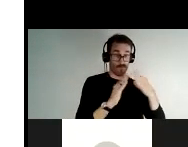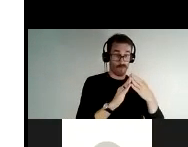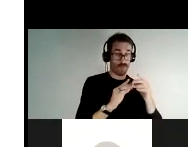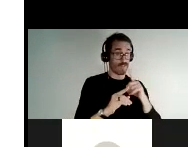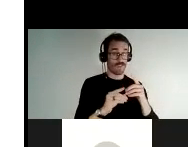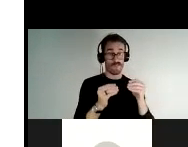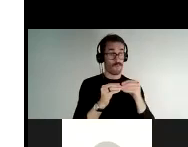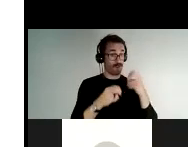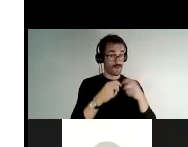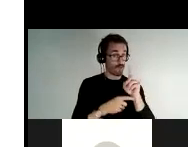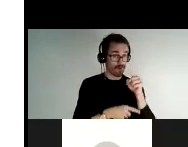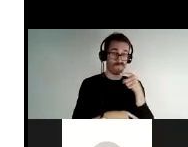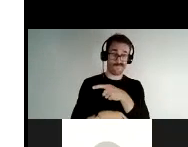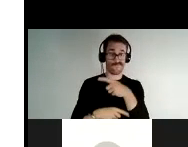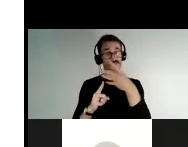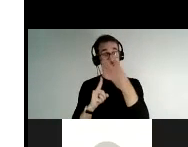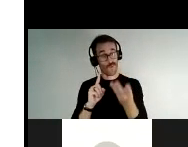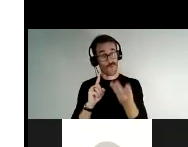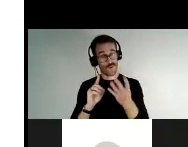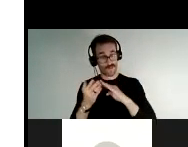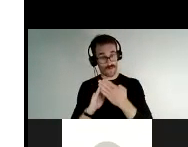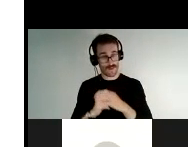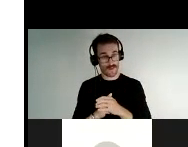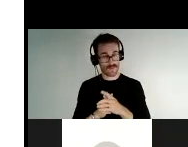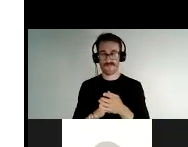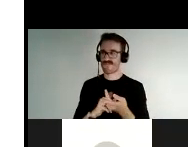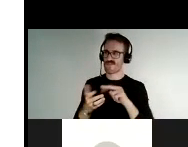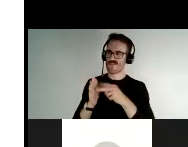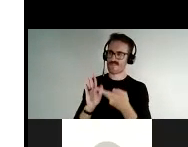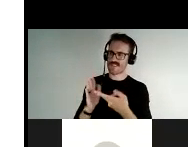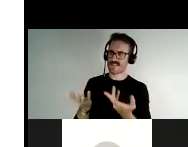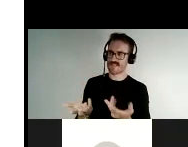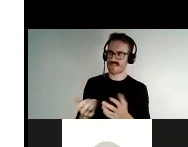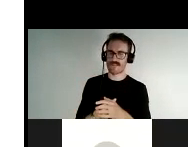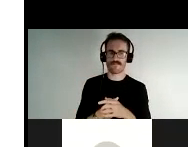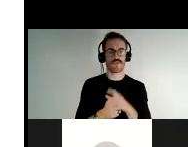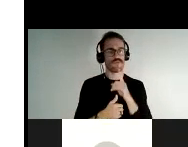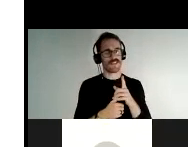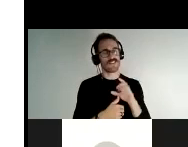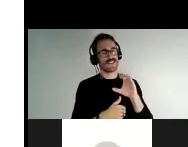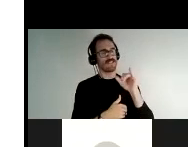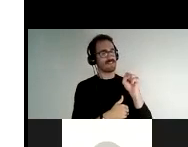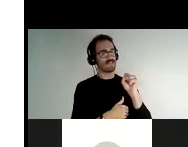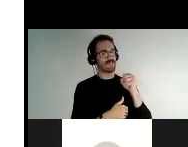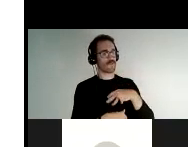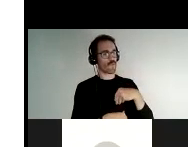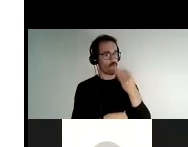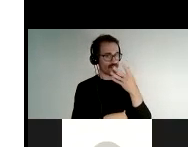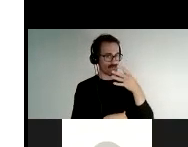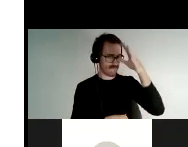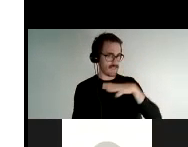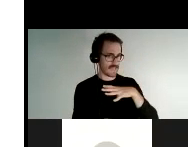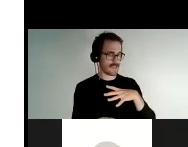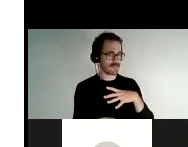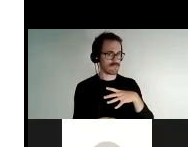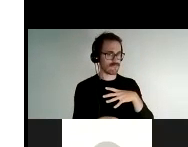large. More discrimination. What do you mean More by discrimination from the cis white men within our community, I would say,